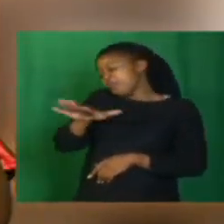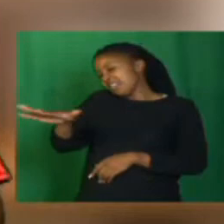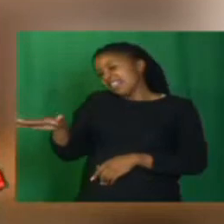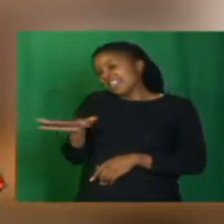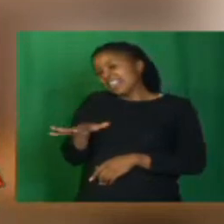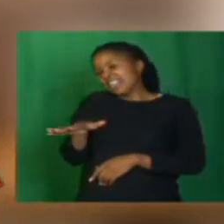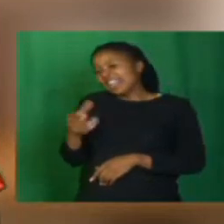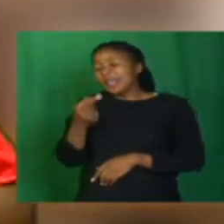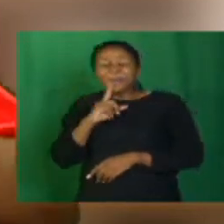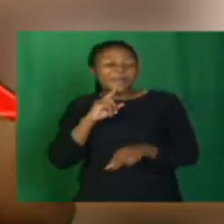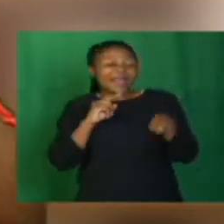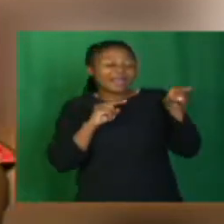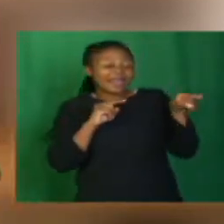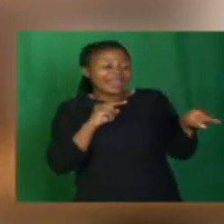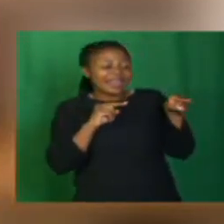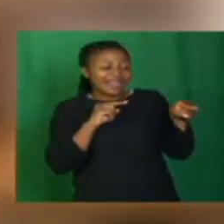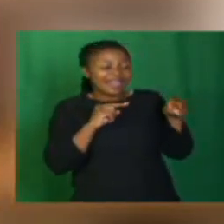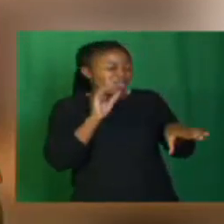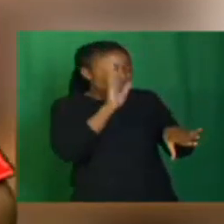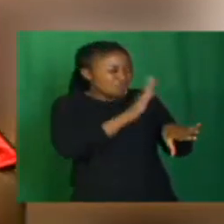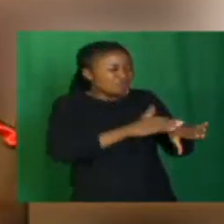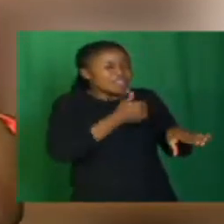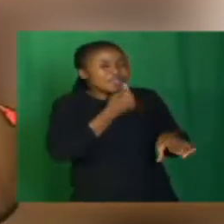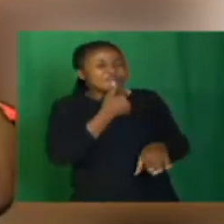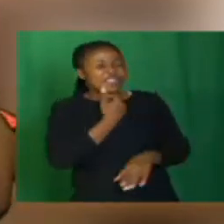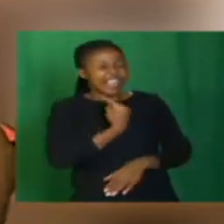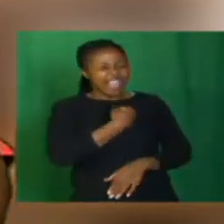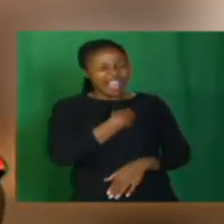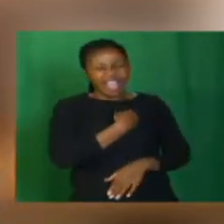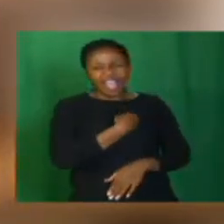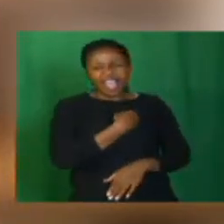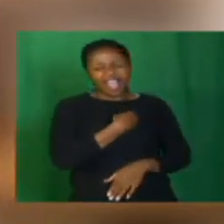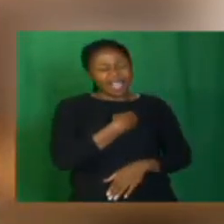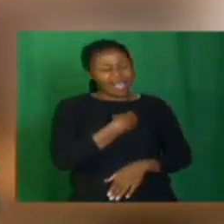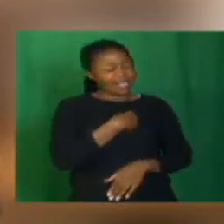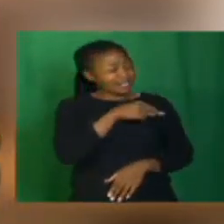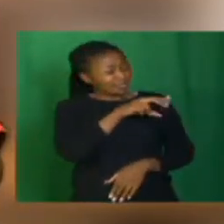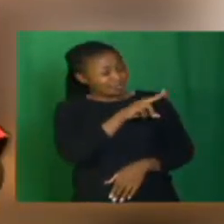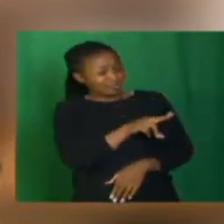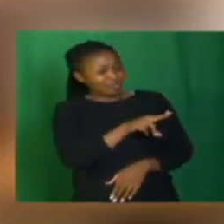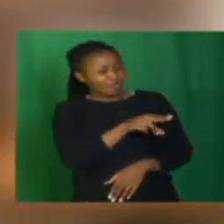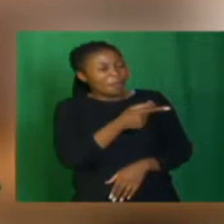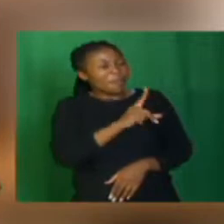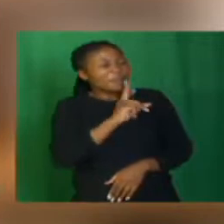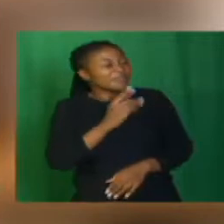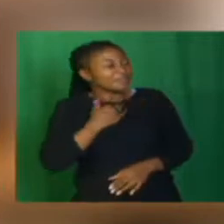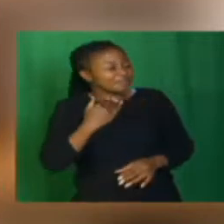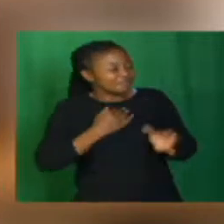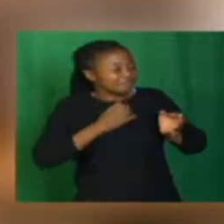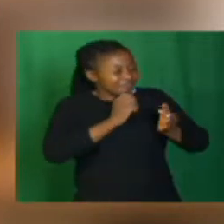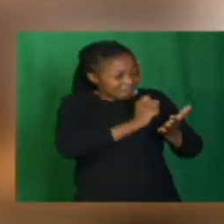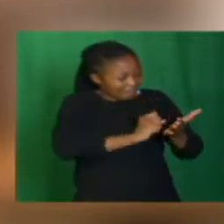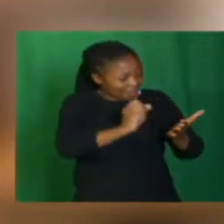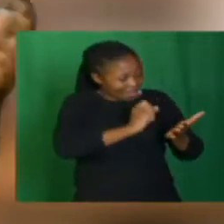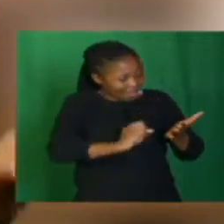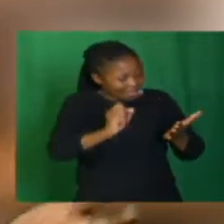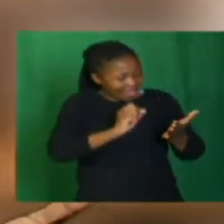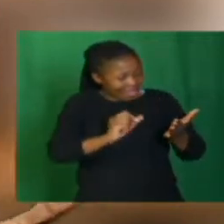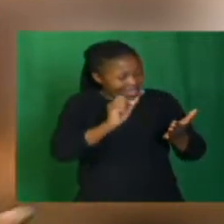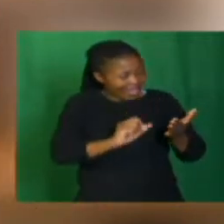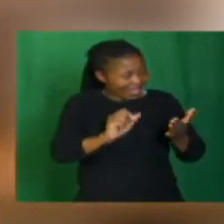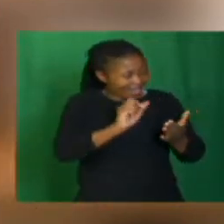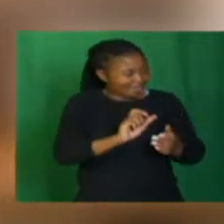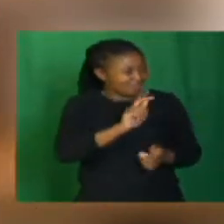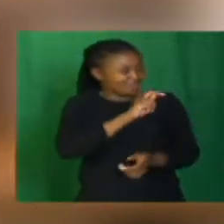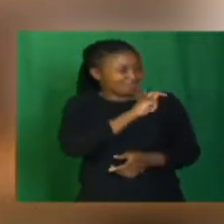a presentation of facts and justifications that support the facts that you are